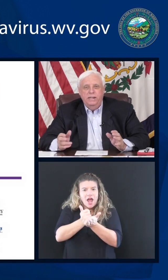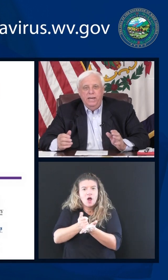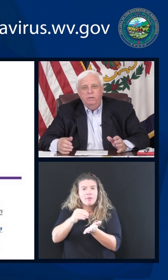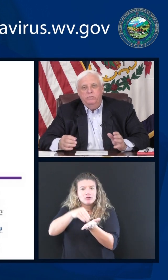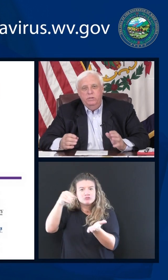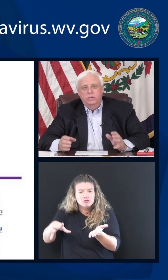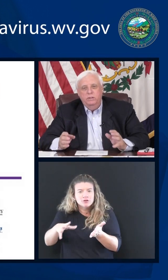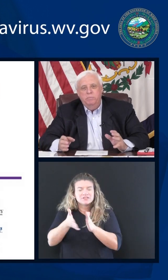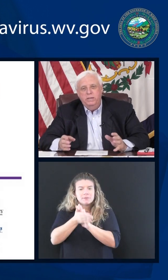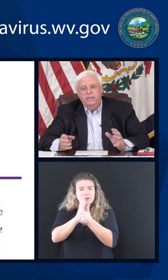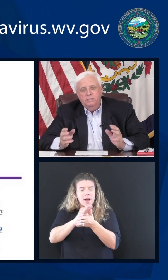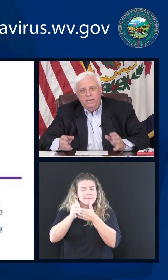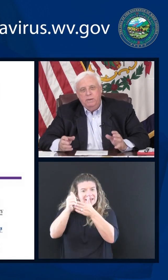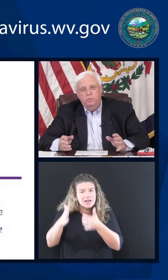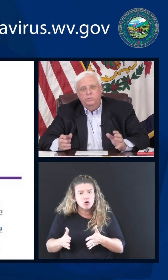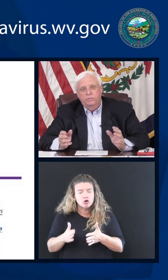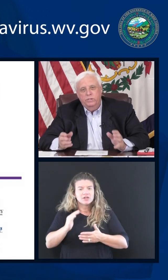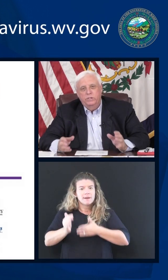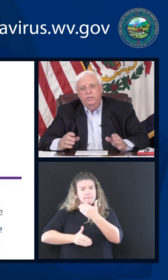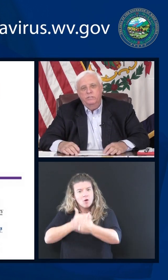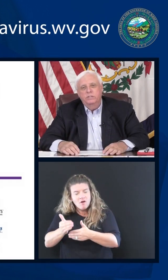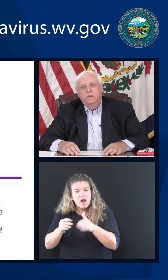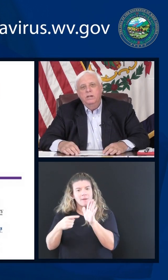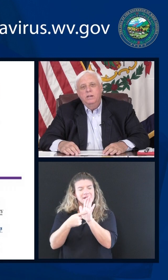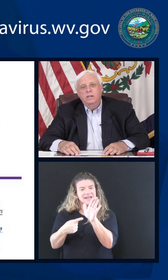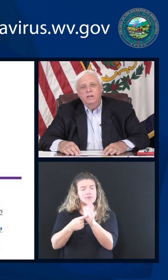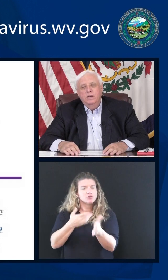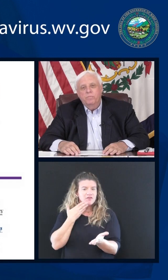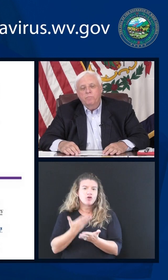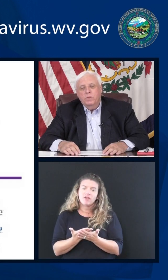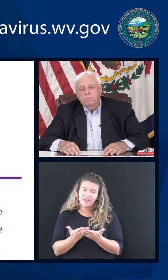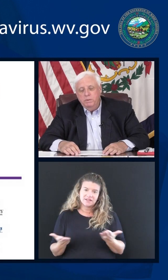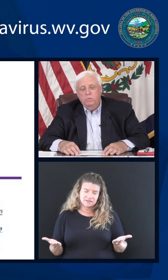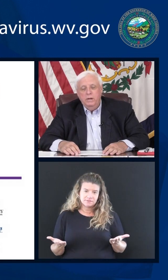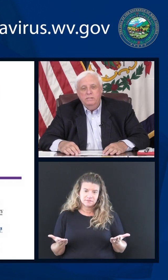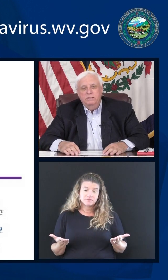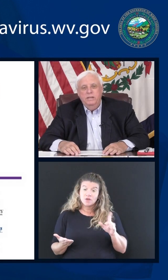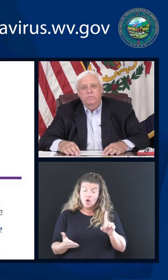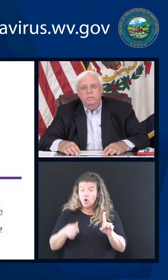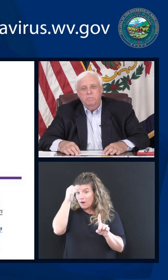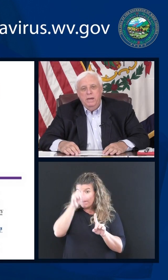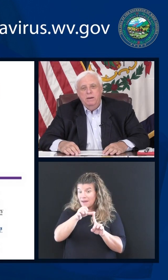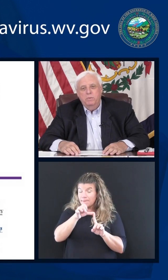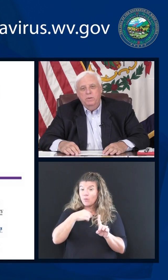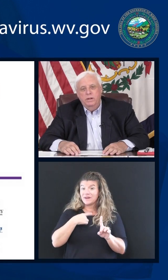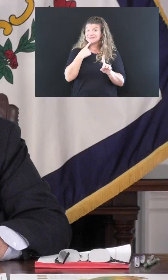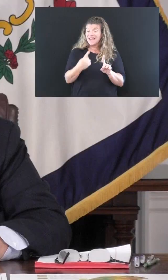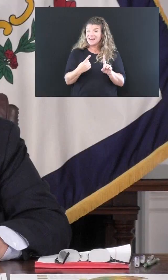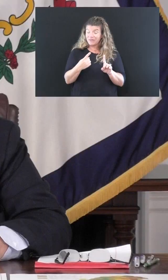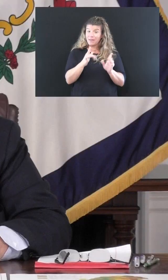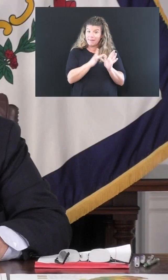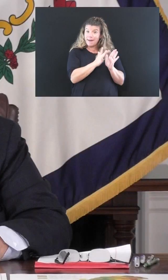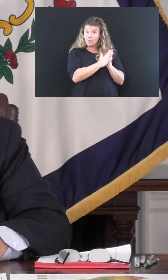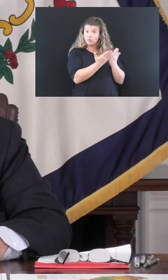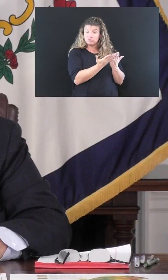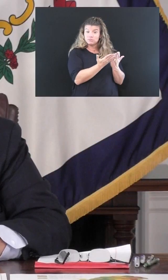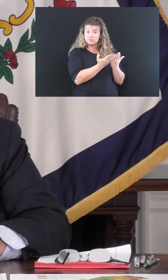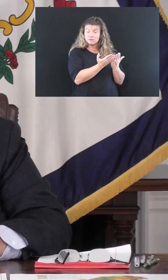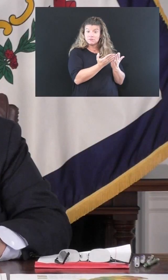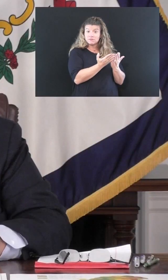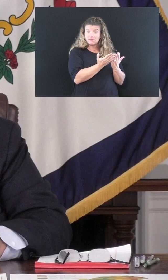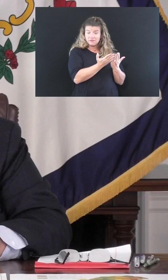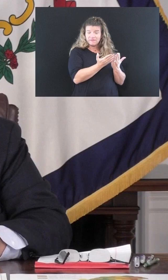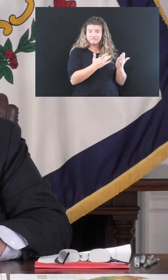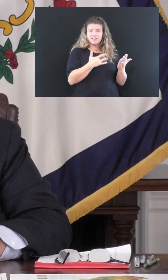leaders and absolutely be examples of goodness. You know, remember what I said from the Bible, you know, just think about